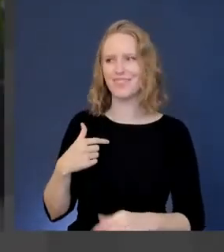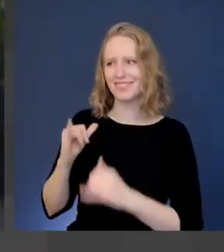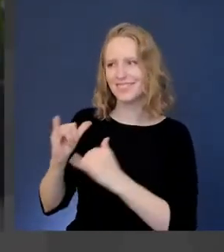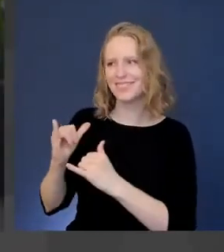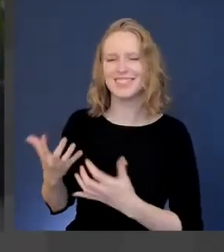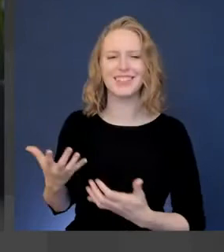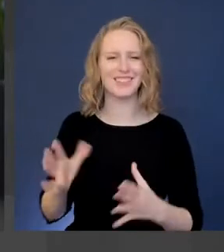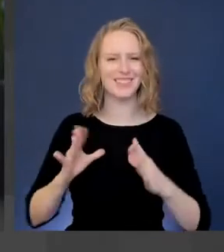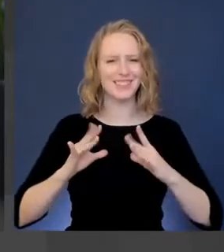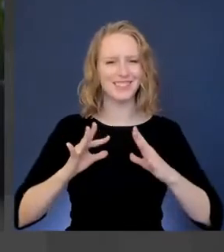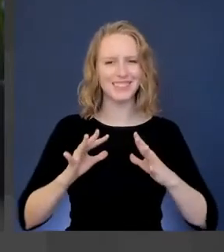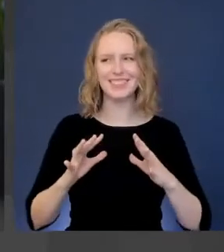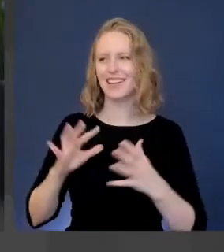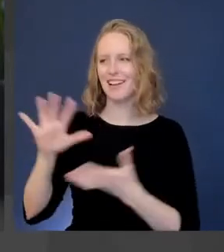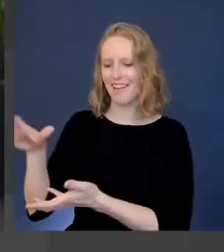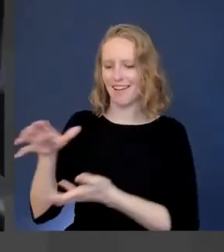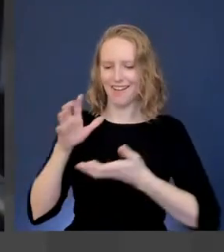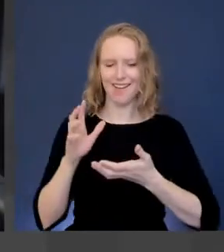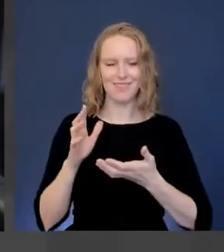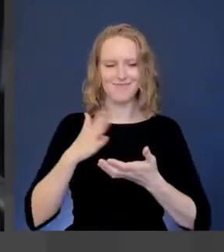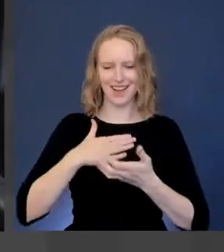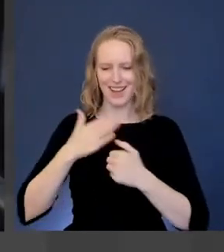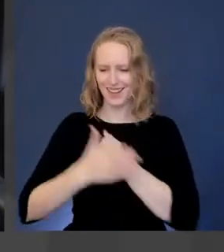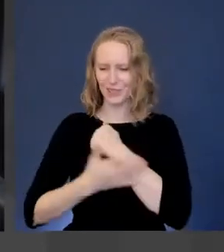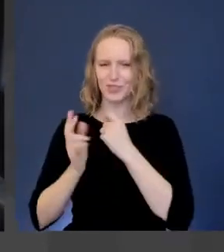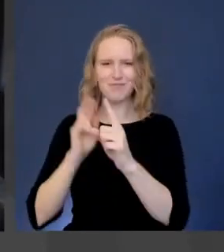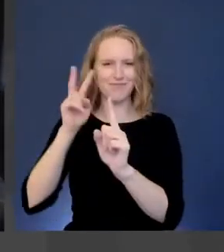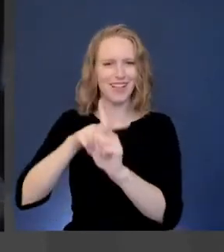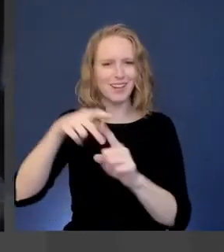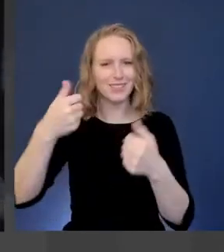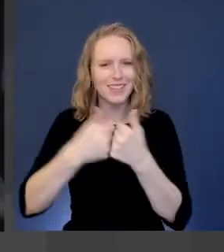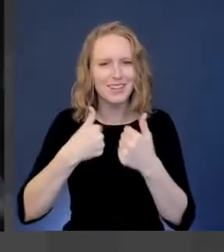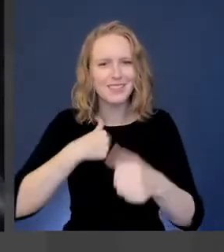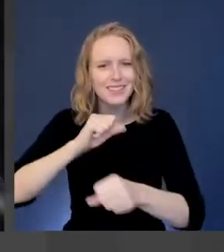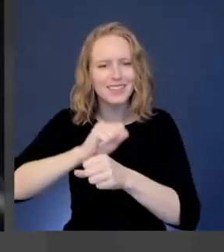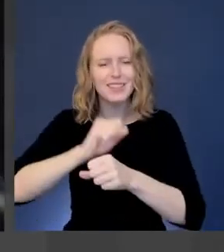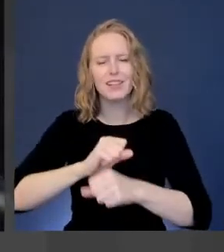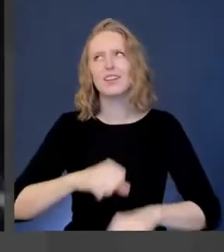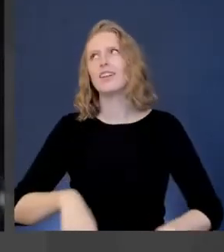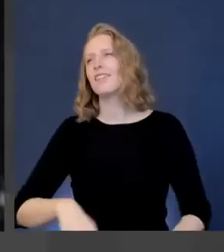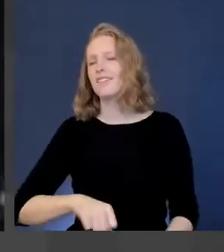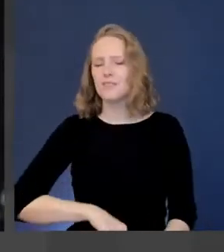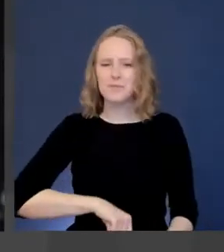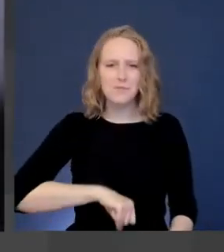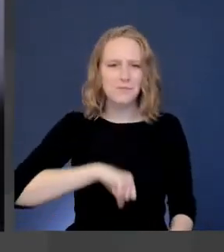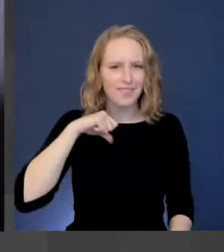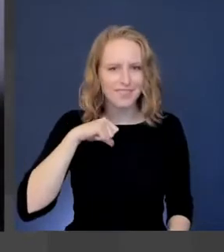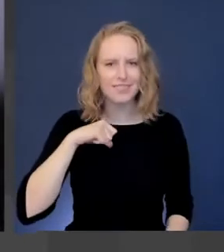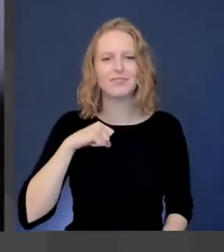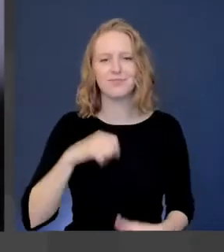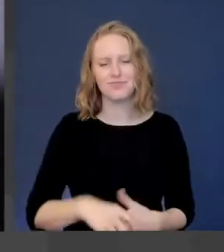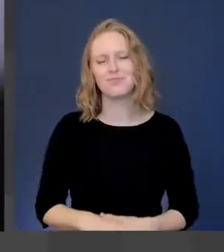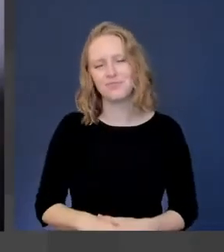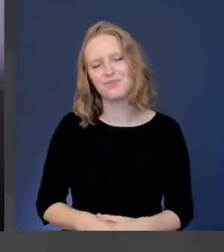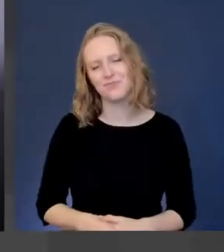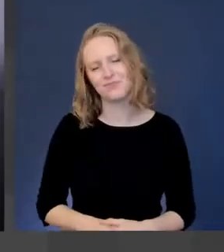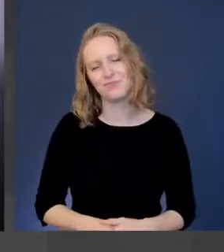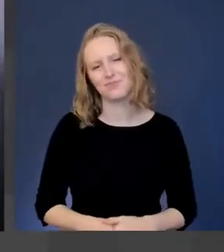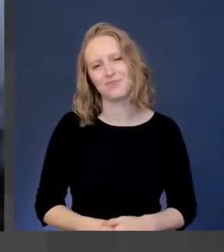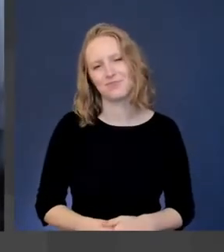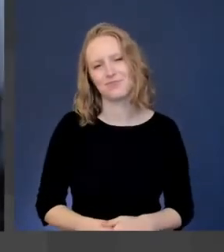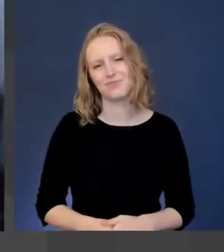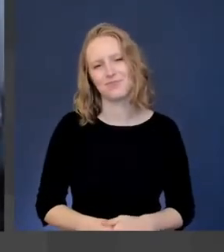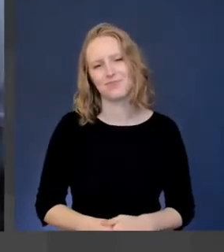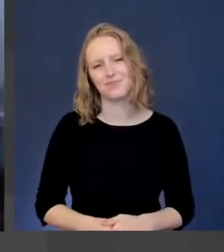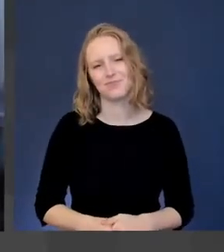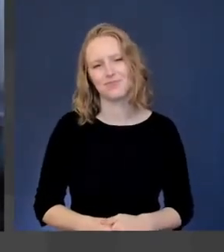cave systems in my country and put it into the game. So I felt so proud whenever we think about the caves. My